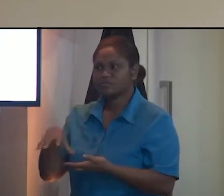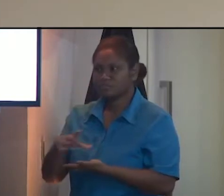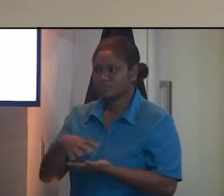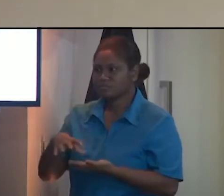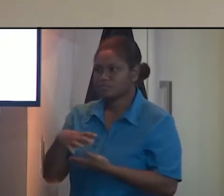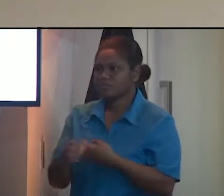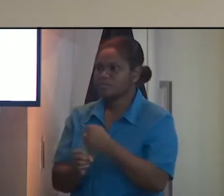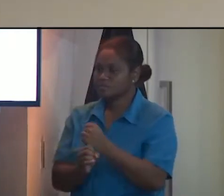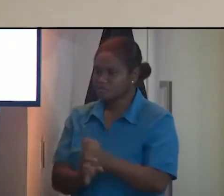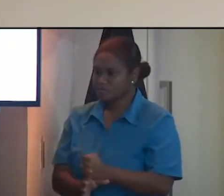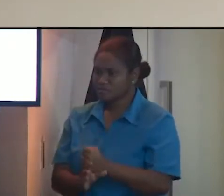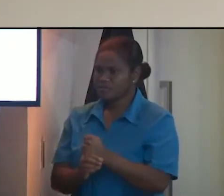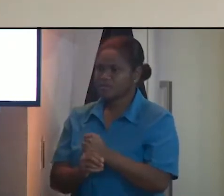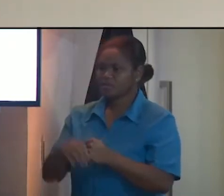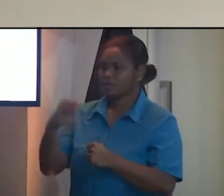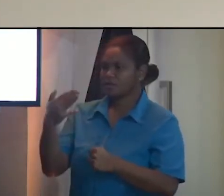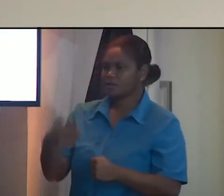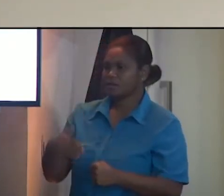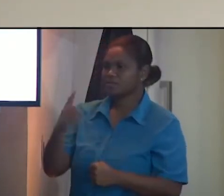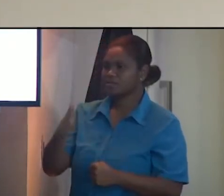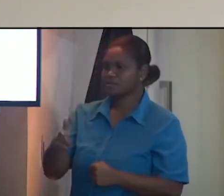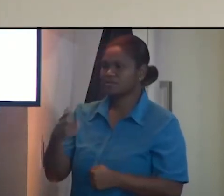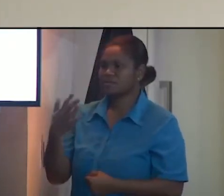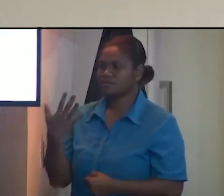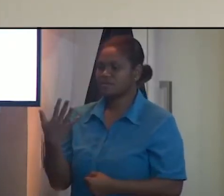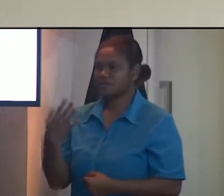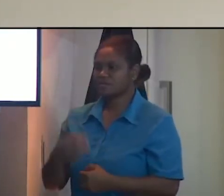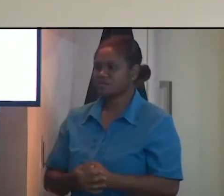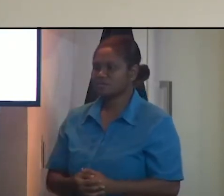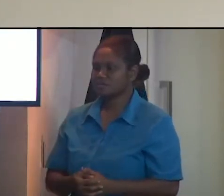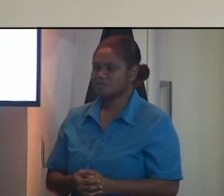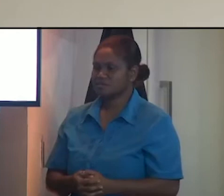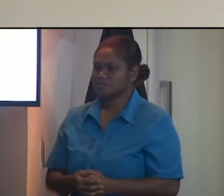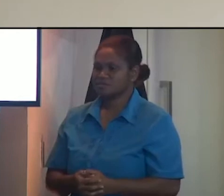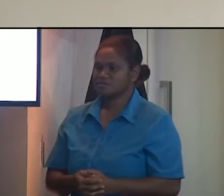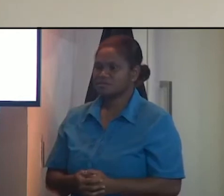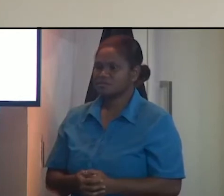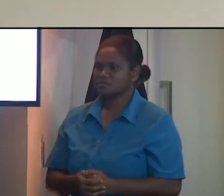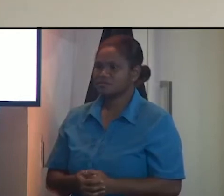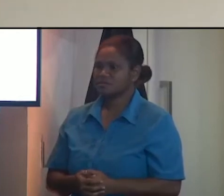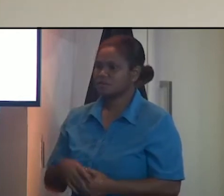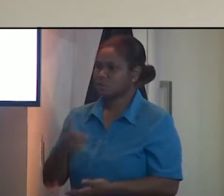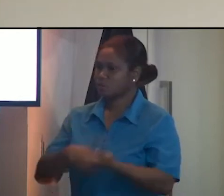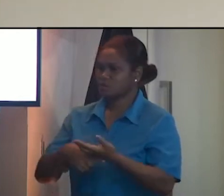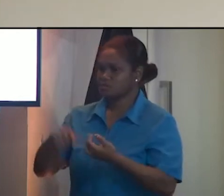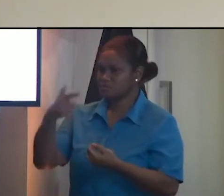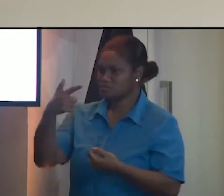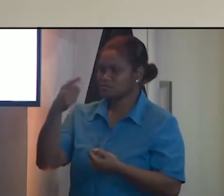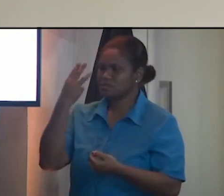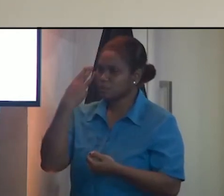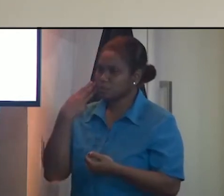political history in Papua New Guinea since 1975, there has been very low representation of women in parliament. Unfortunately, only 7 women out of